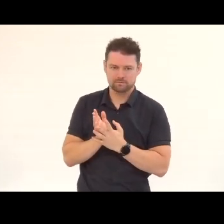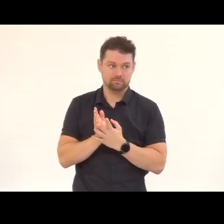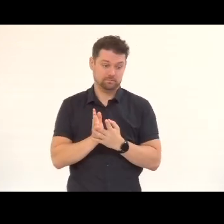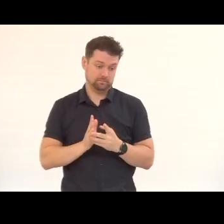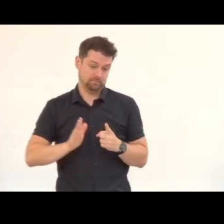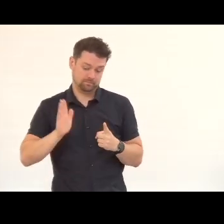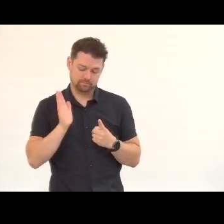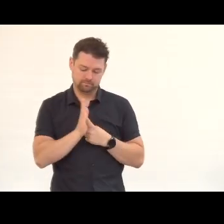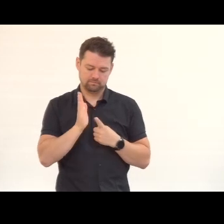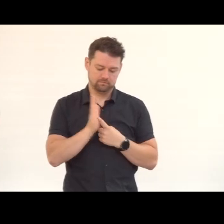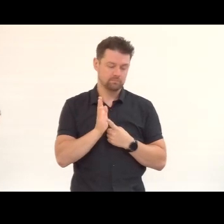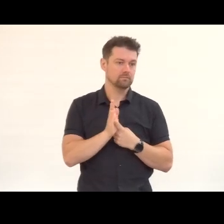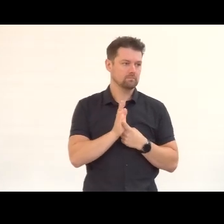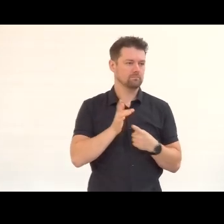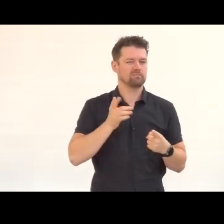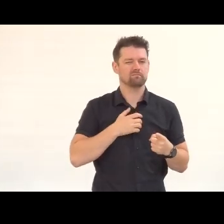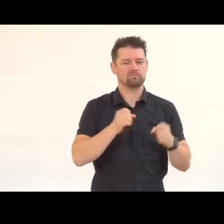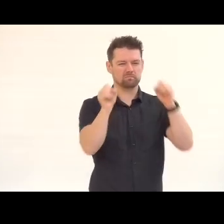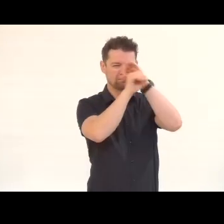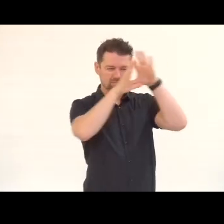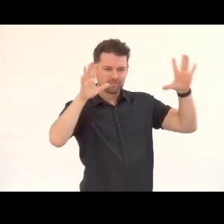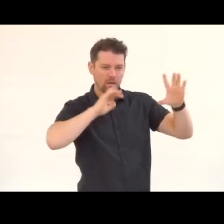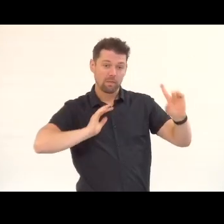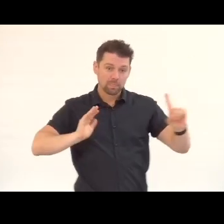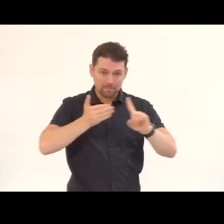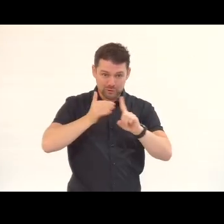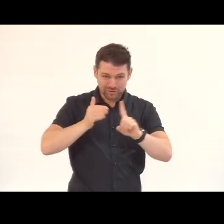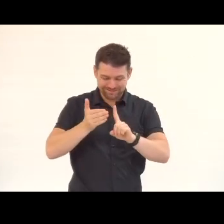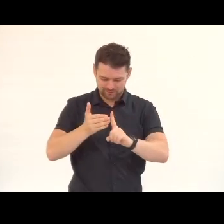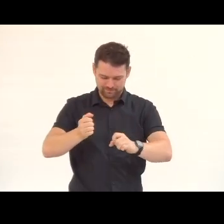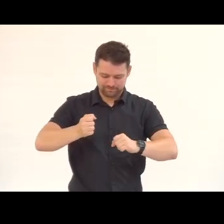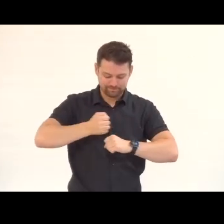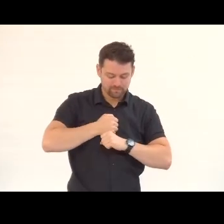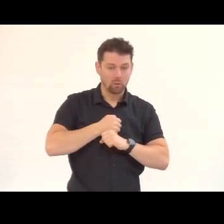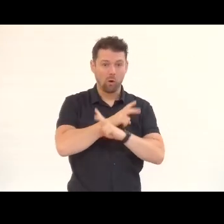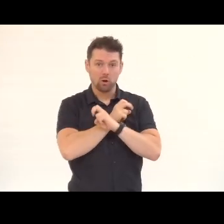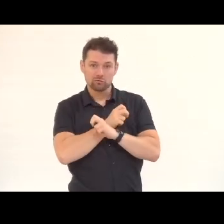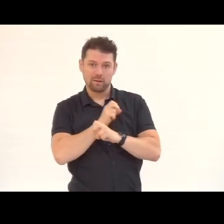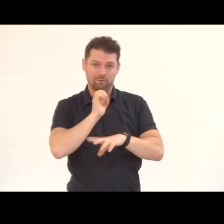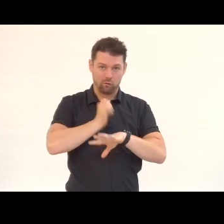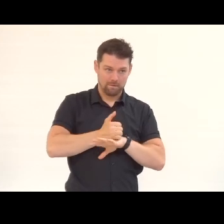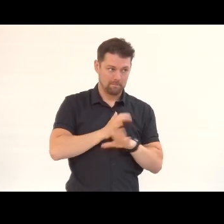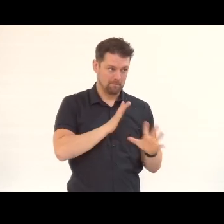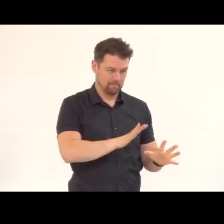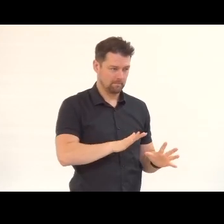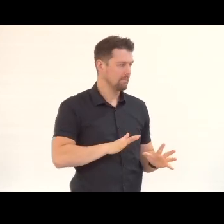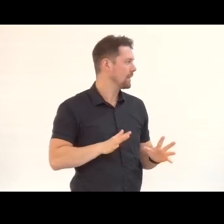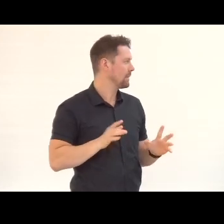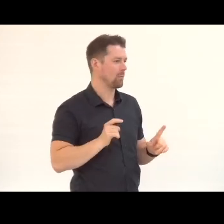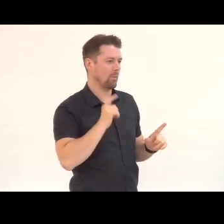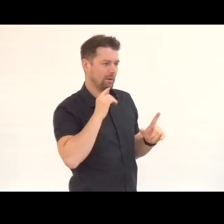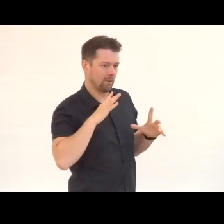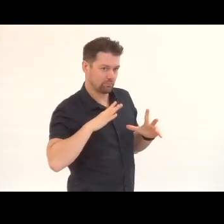First, I will give an overview about the Austrian Space Forum and the missions that we do. And then in the second part, there's a commercial break in the middle, and